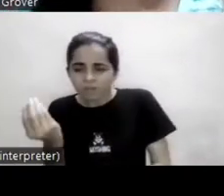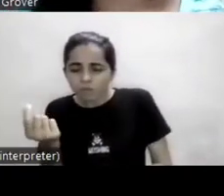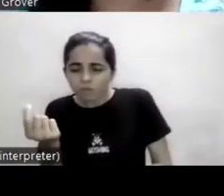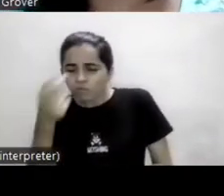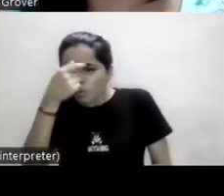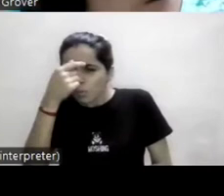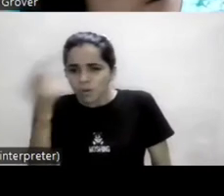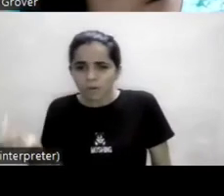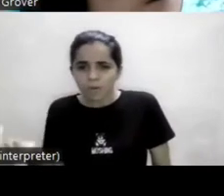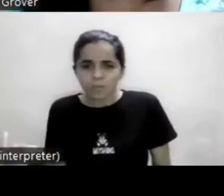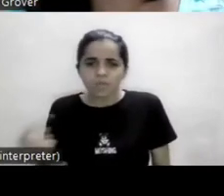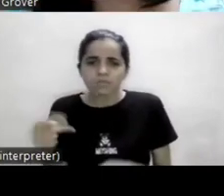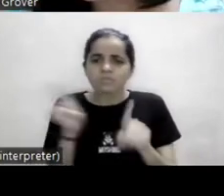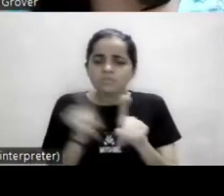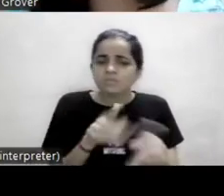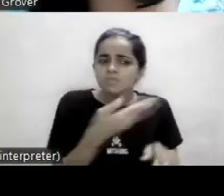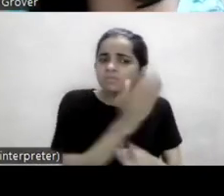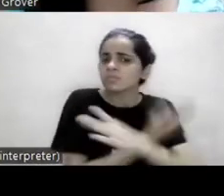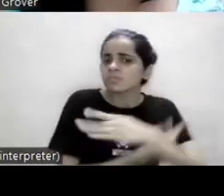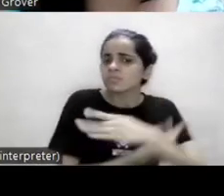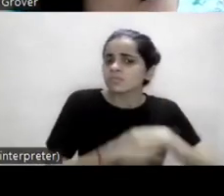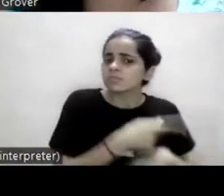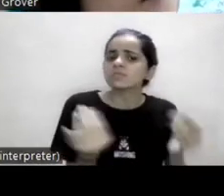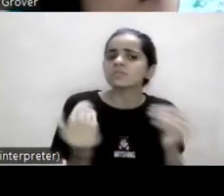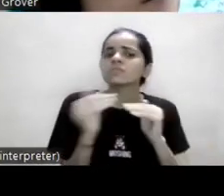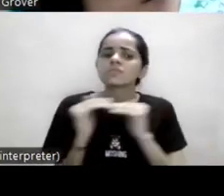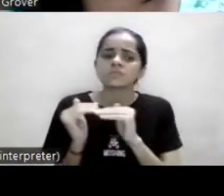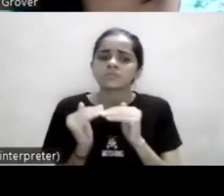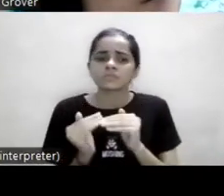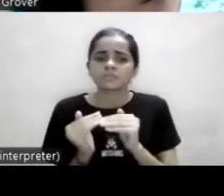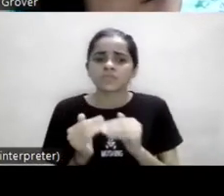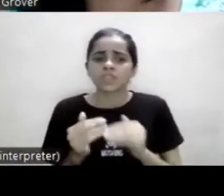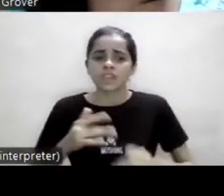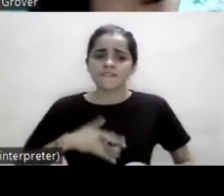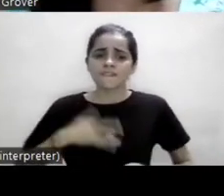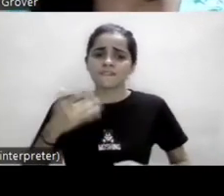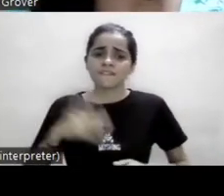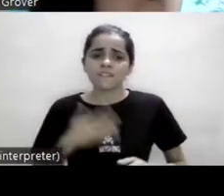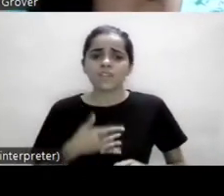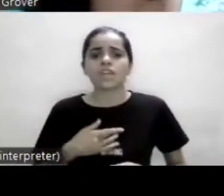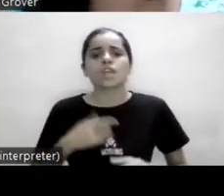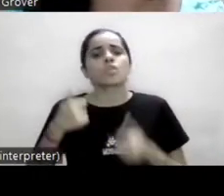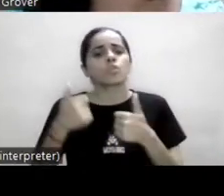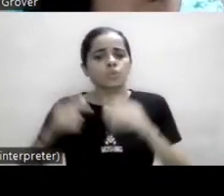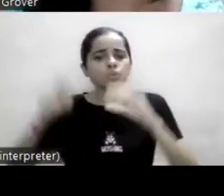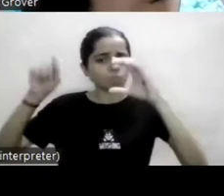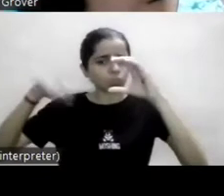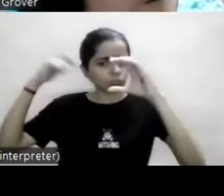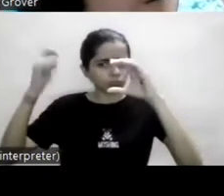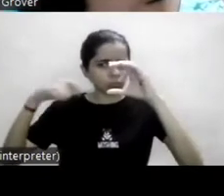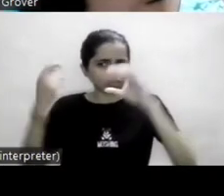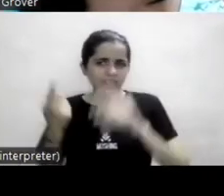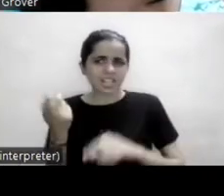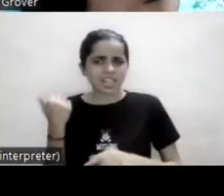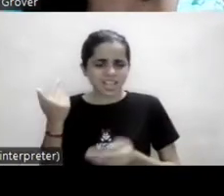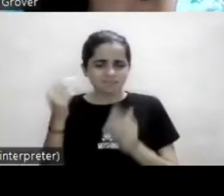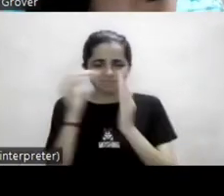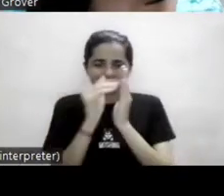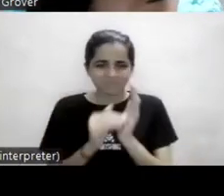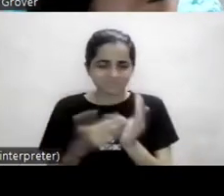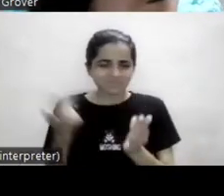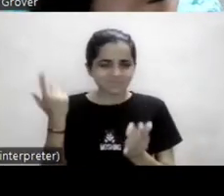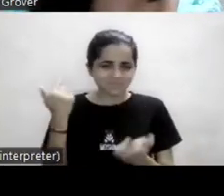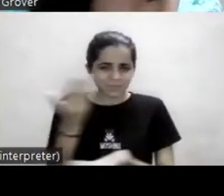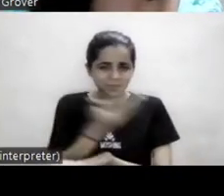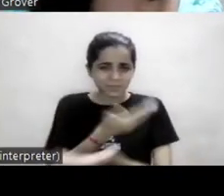after watching these films? These are the feel-good films. We talked about this in the previous sessions also,